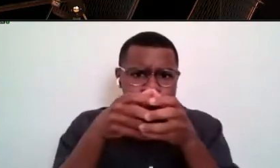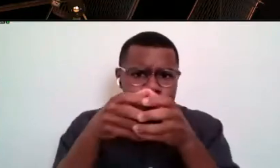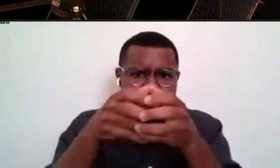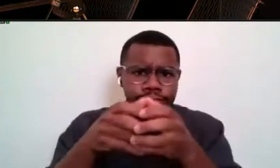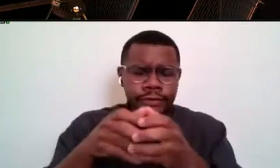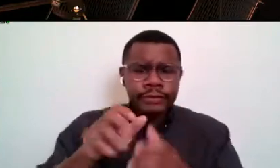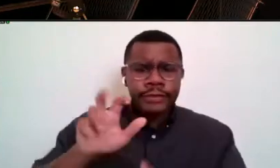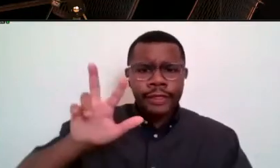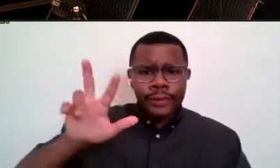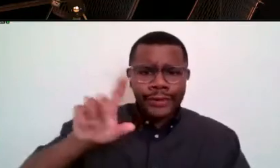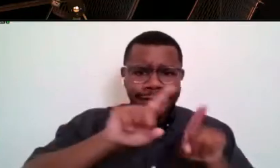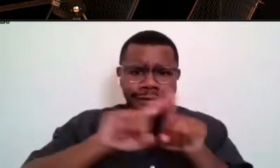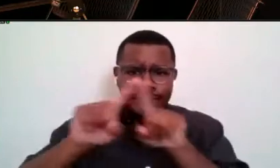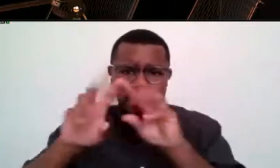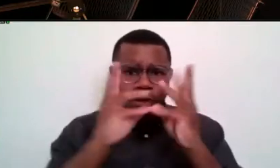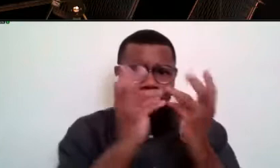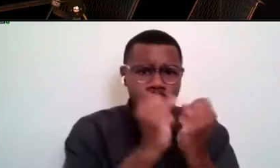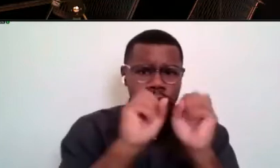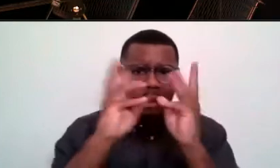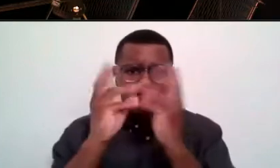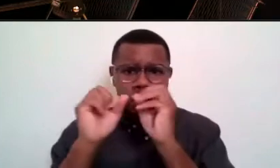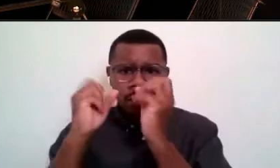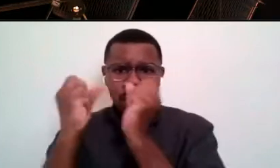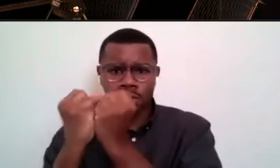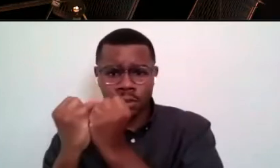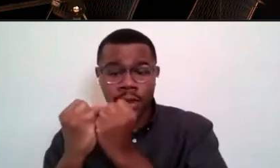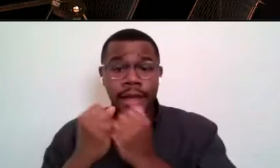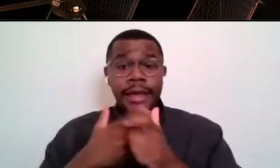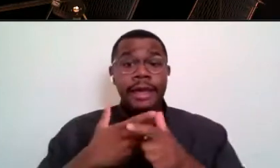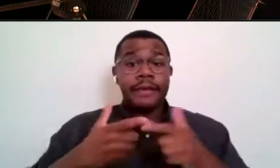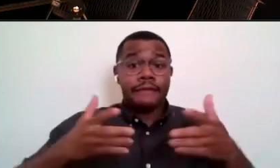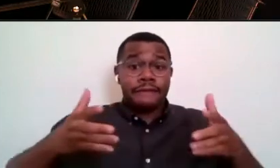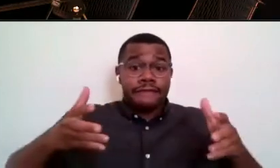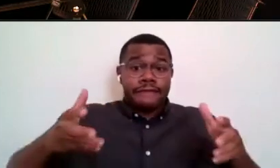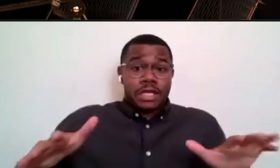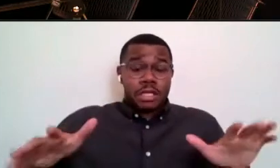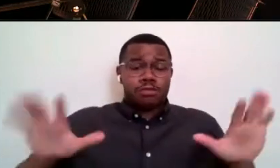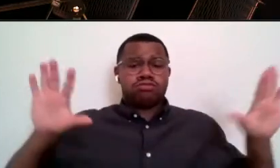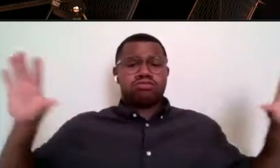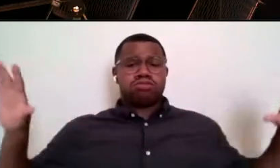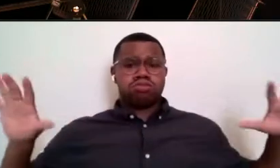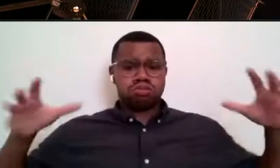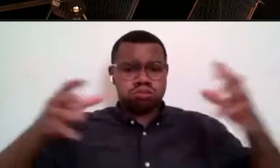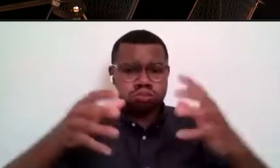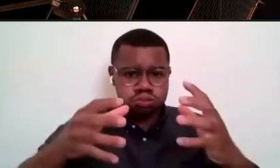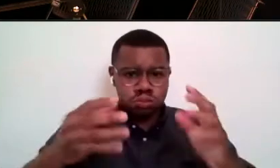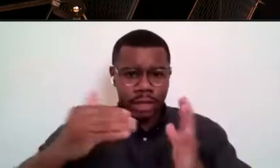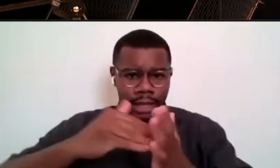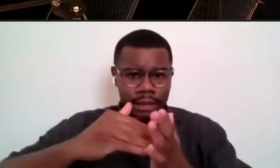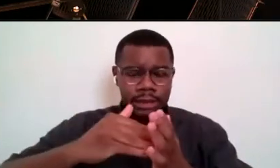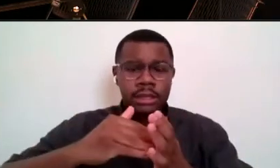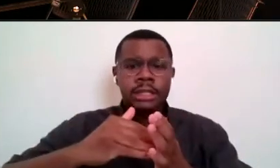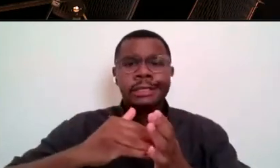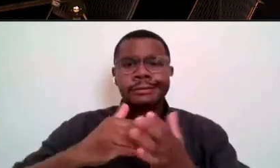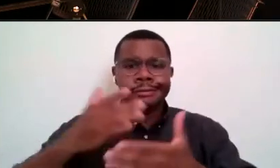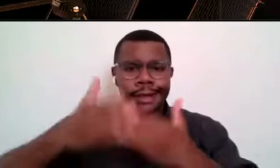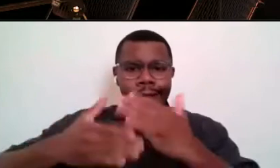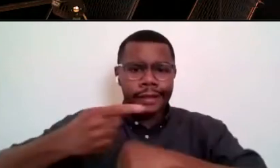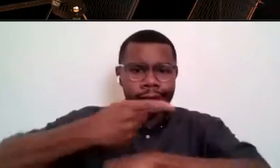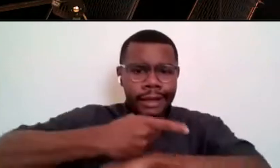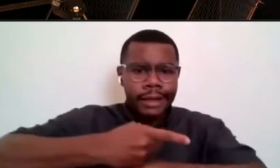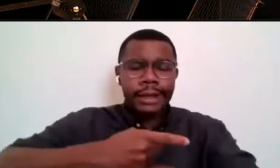little workshops, and then we'll all come back together for the end of the day into just a big open